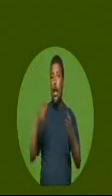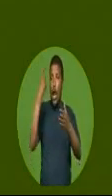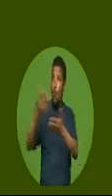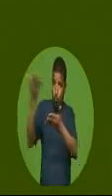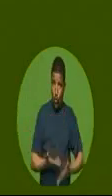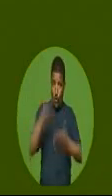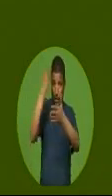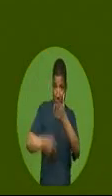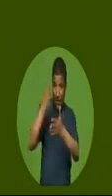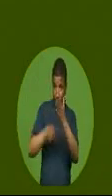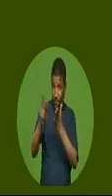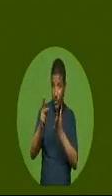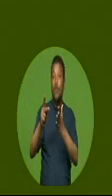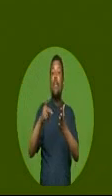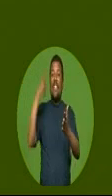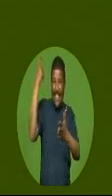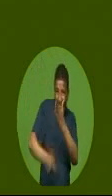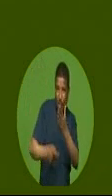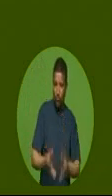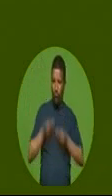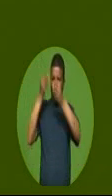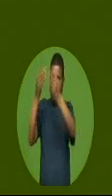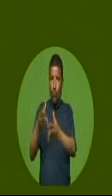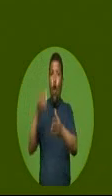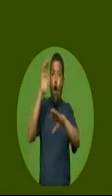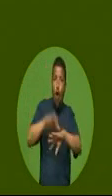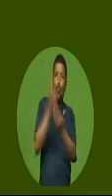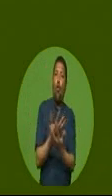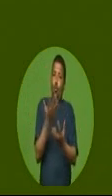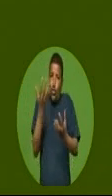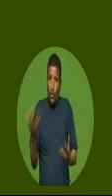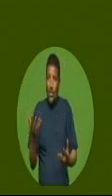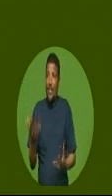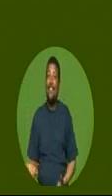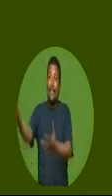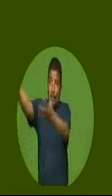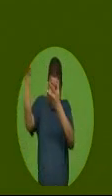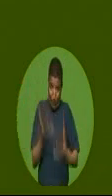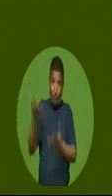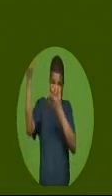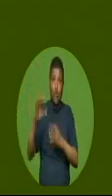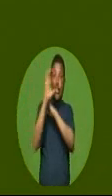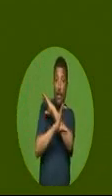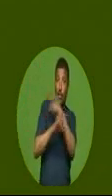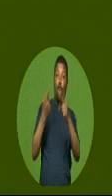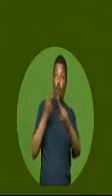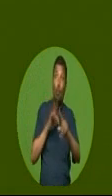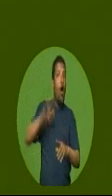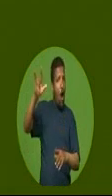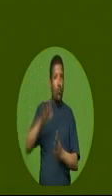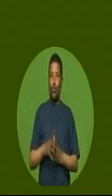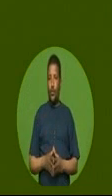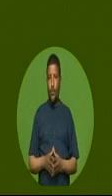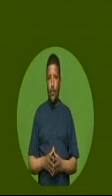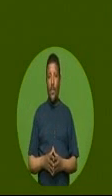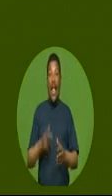tariff is a tax imposed on commodities that enter into a country from abroad.